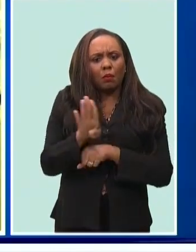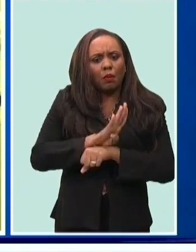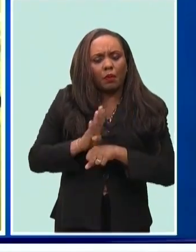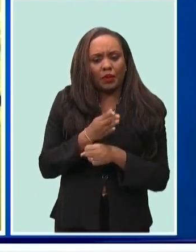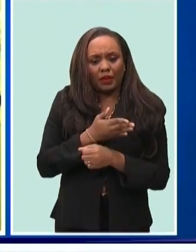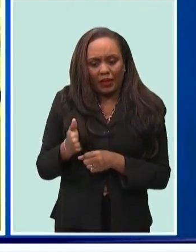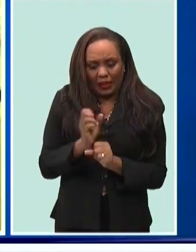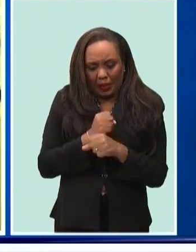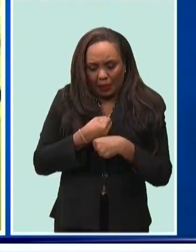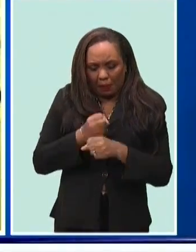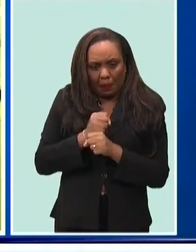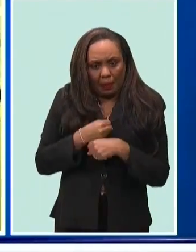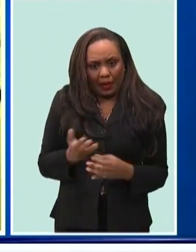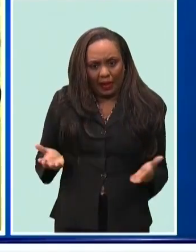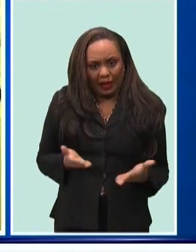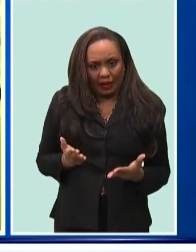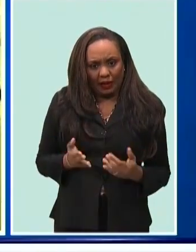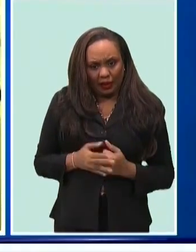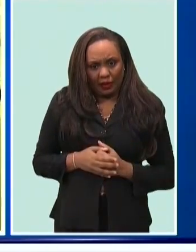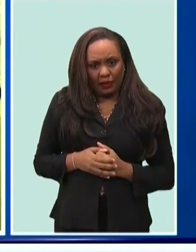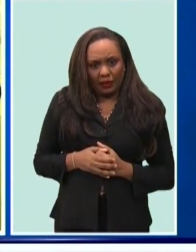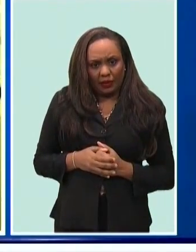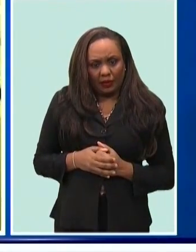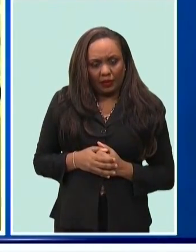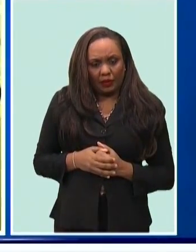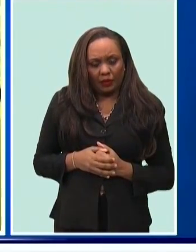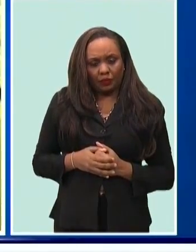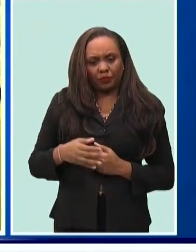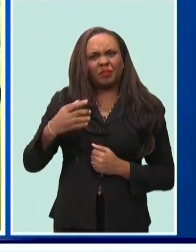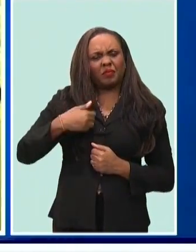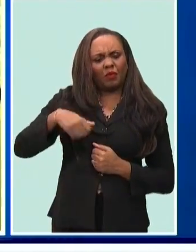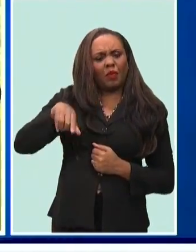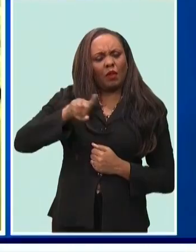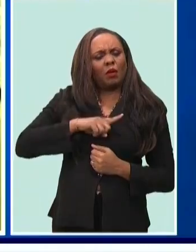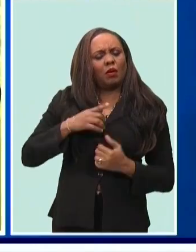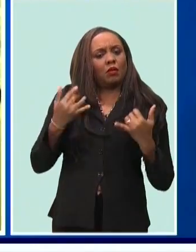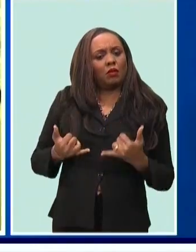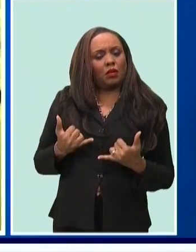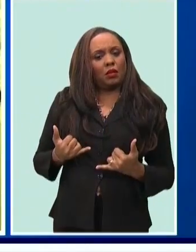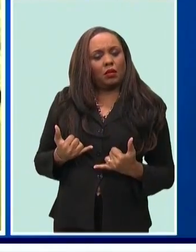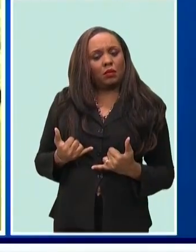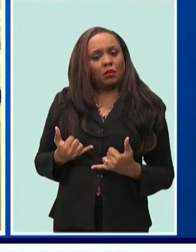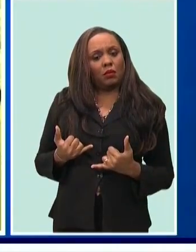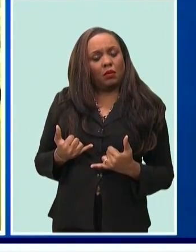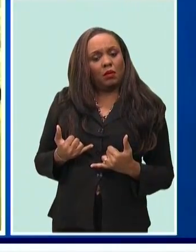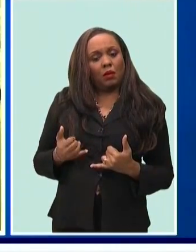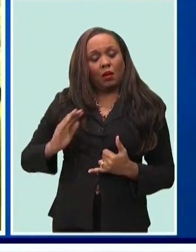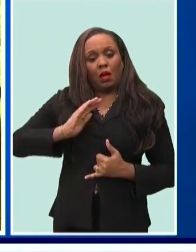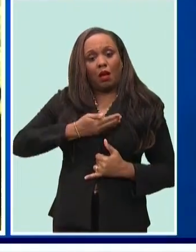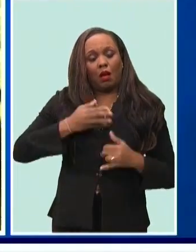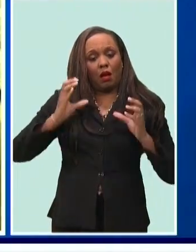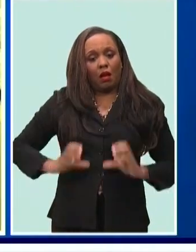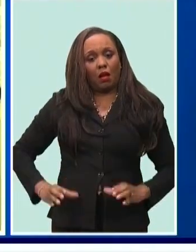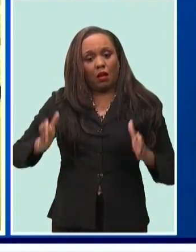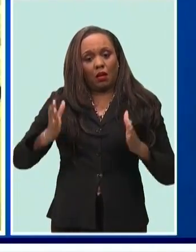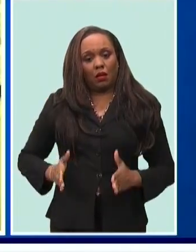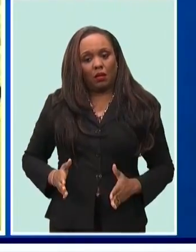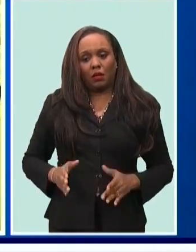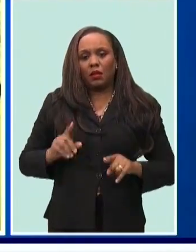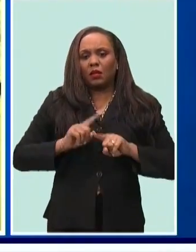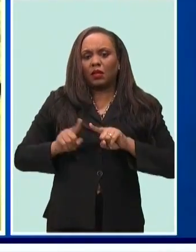that in terms of the output of products to meet those demands. We have right now, I can tell you, we have our customers and the different